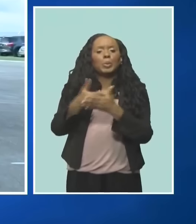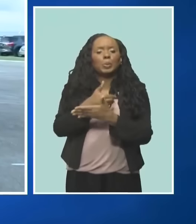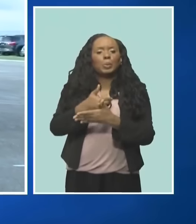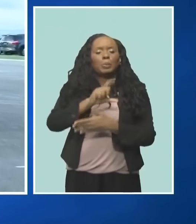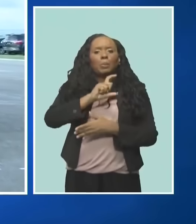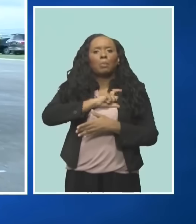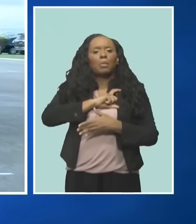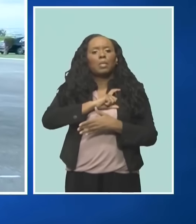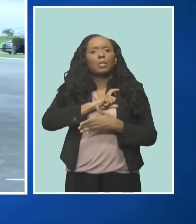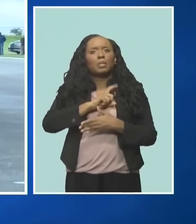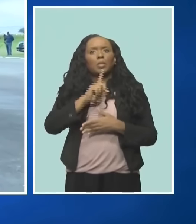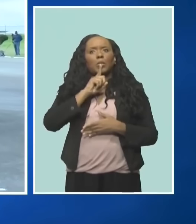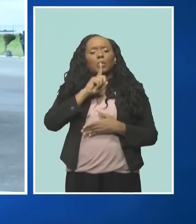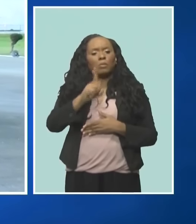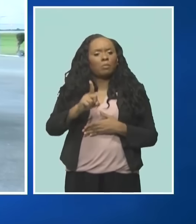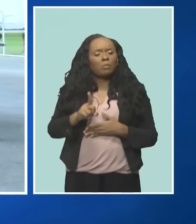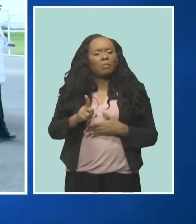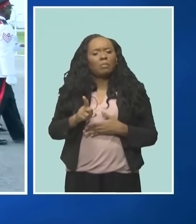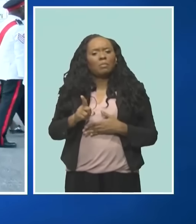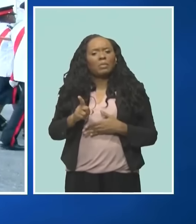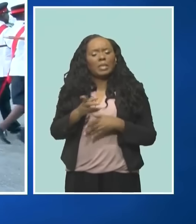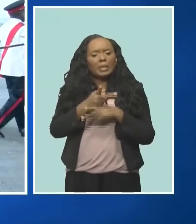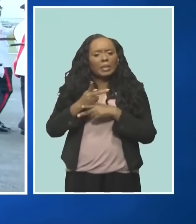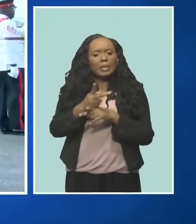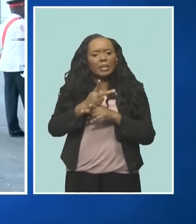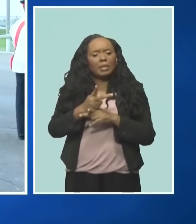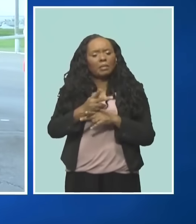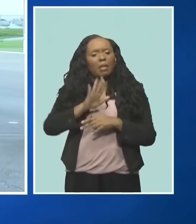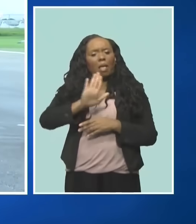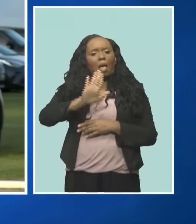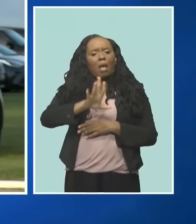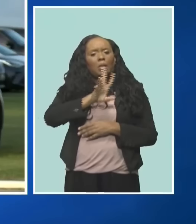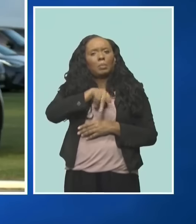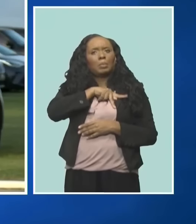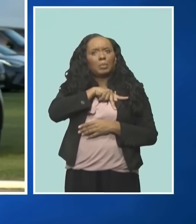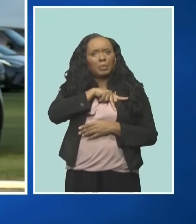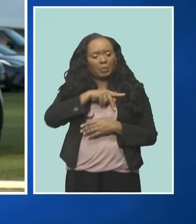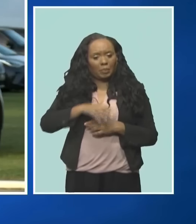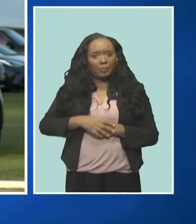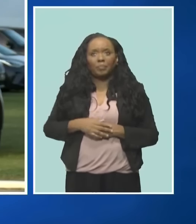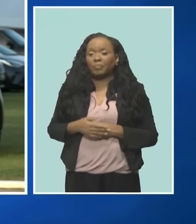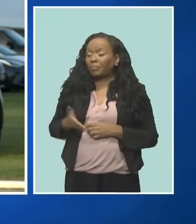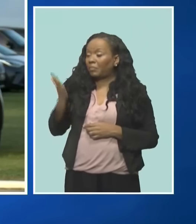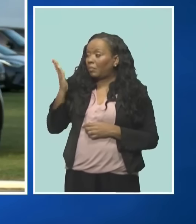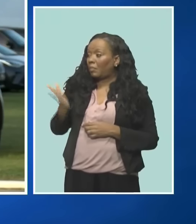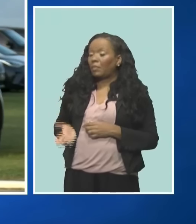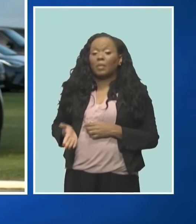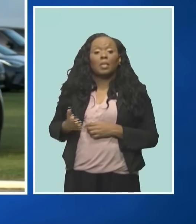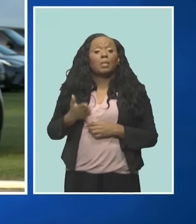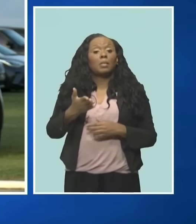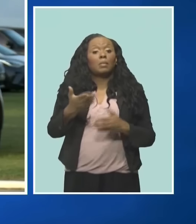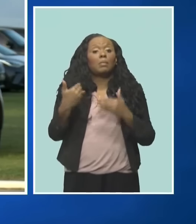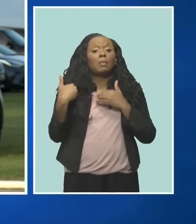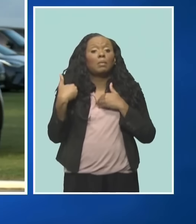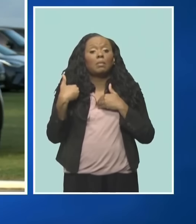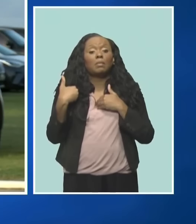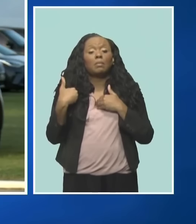must have confidence in the Barbados Police Service. You have that extra burden on your